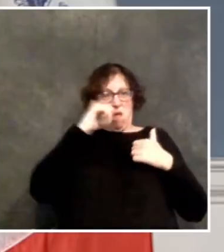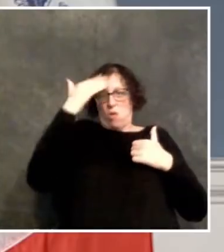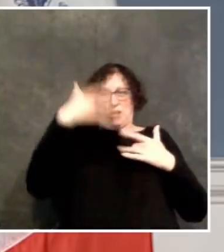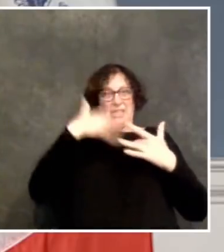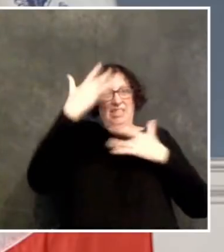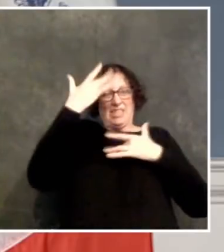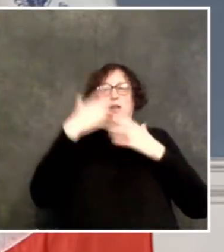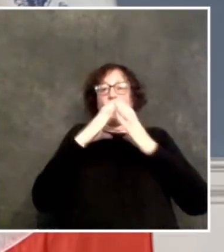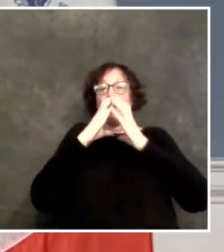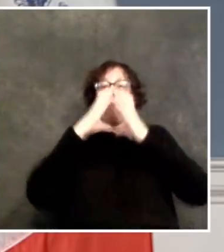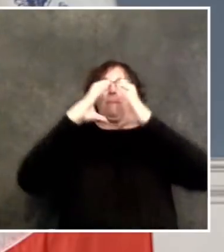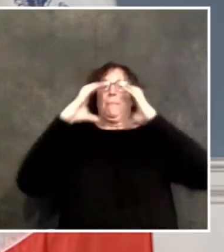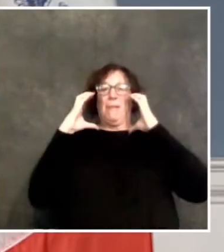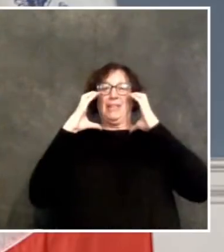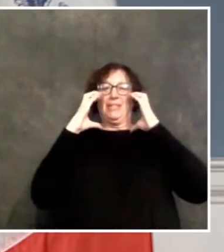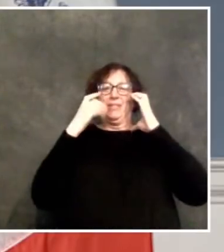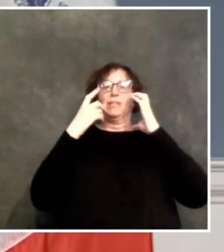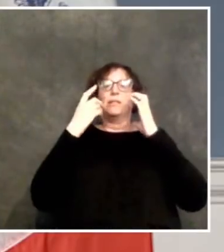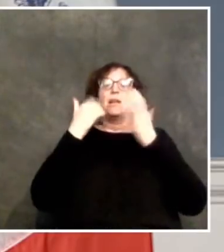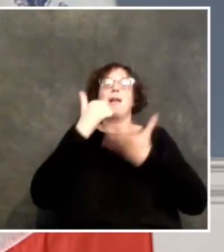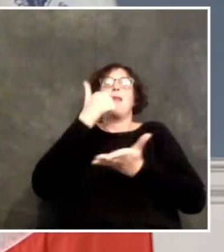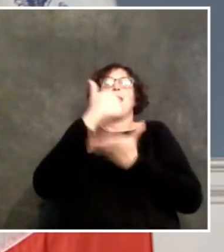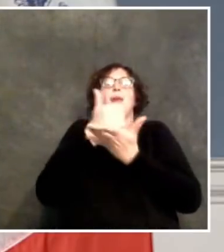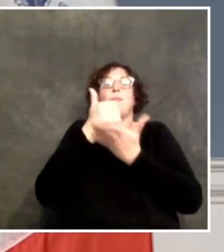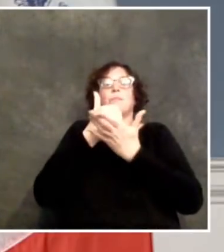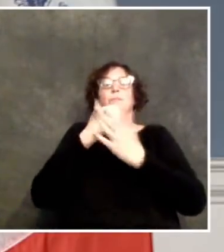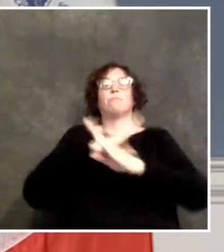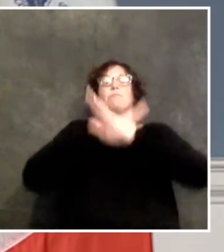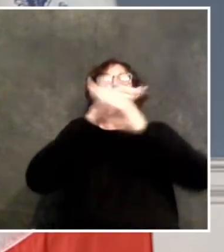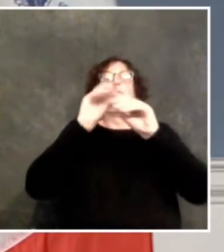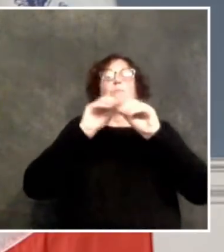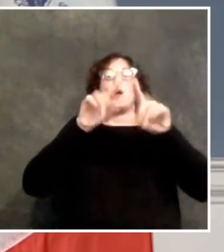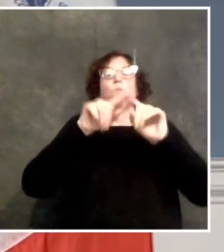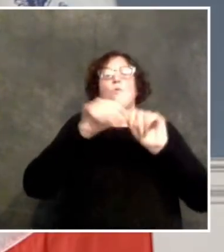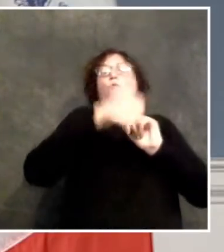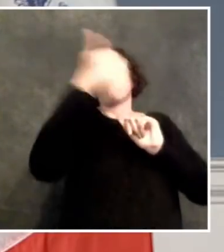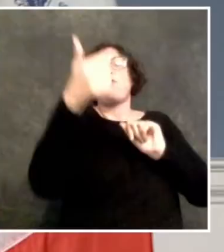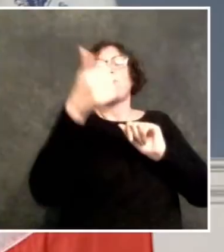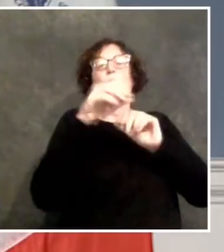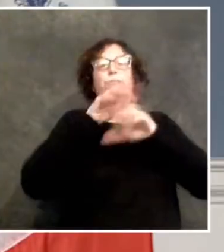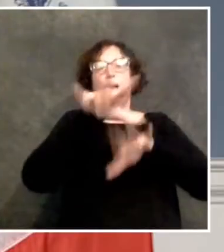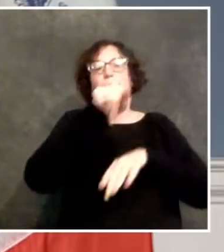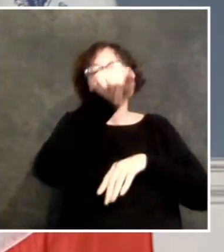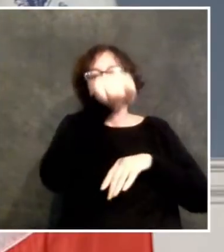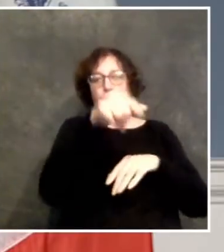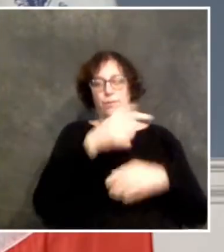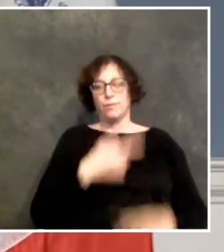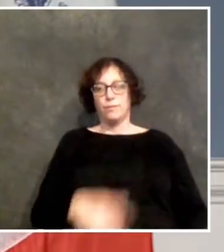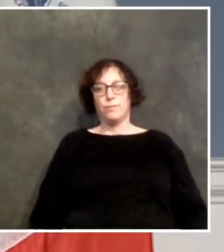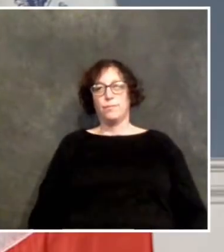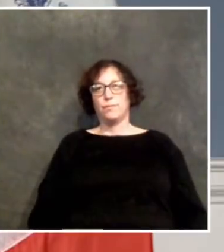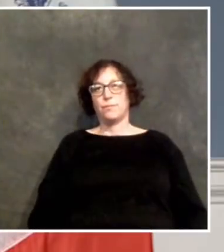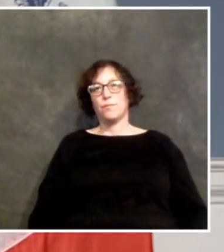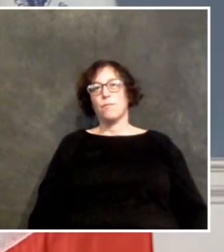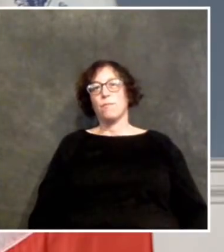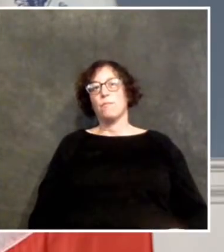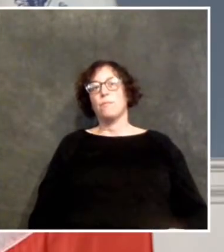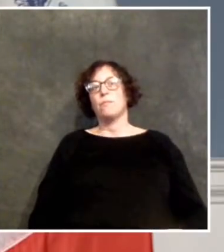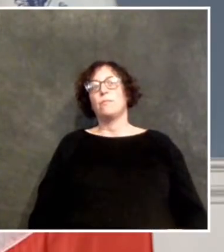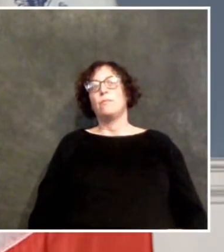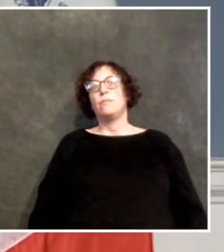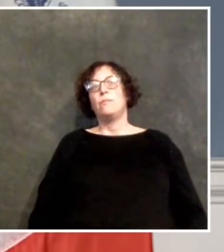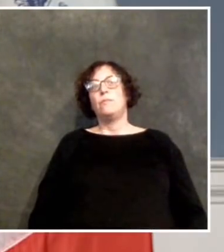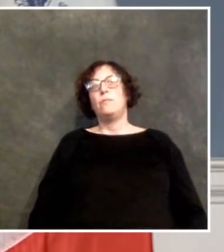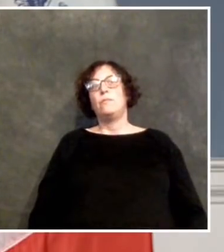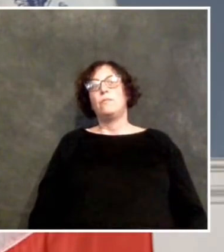say to you, Bridget, I got to say this honestly. I think there's a disconnect that I see, and I don't mean any disrespect to anyone. I